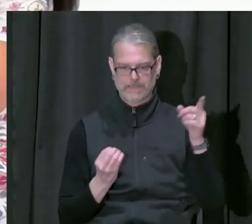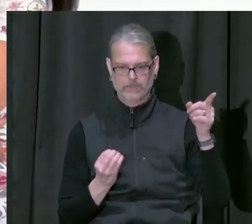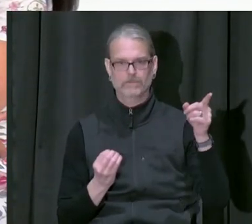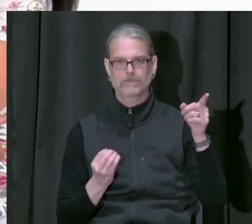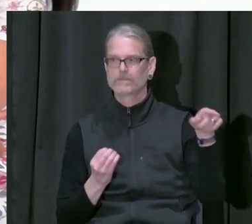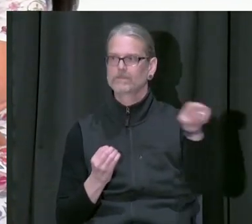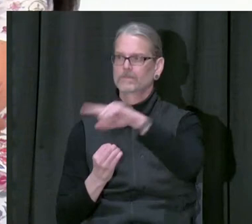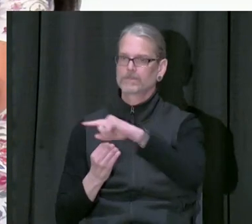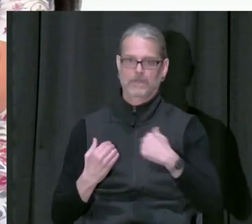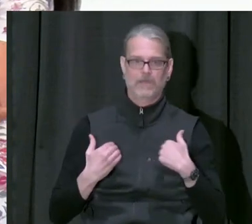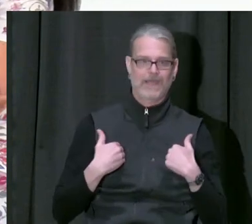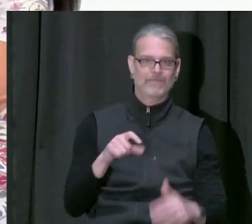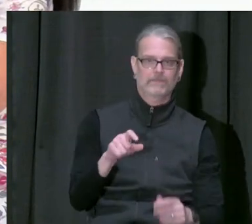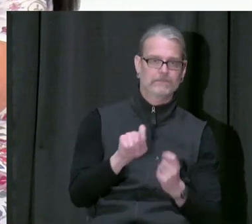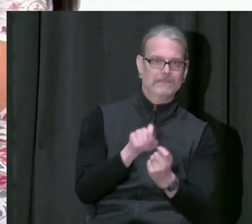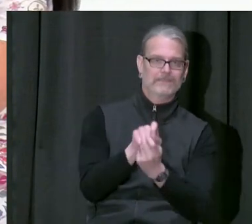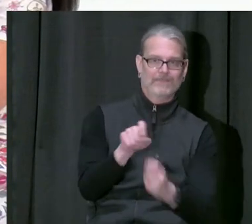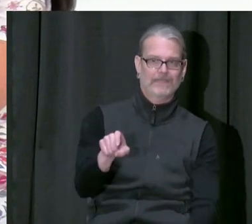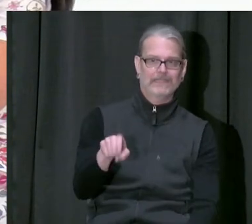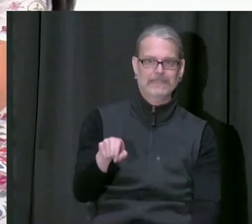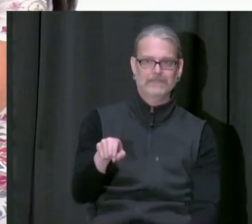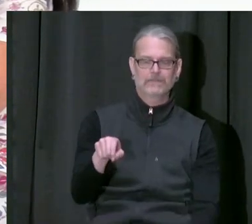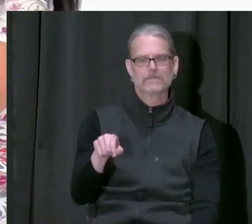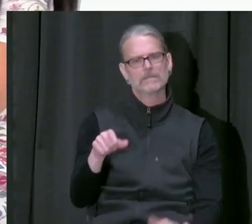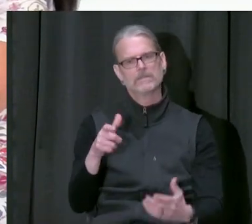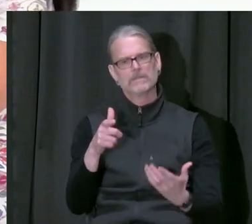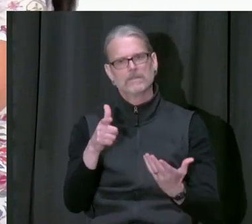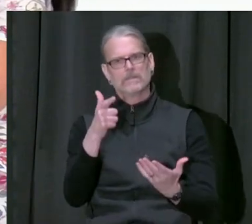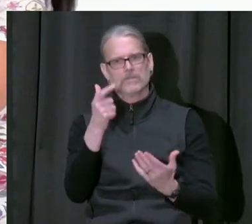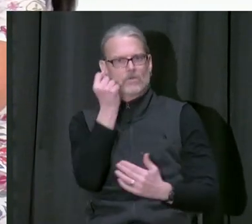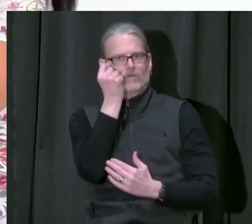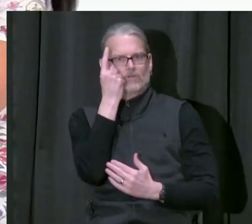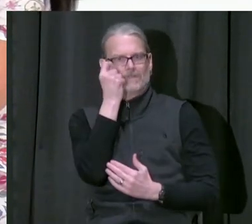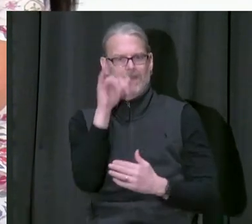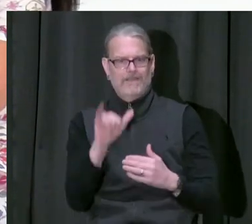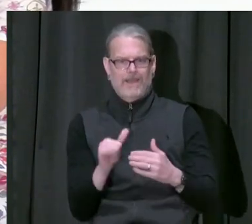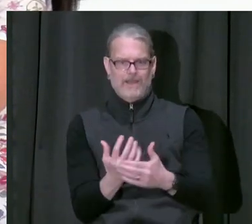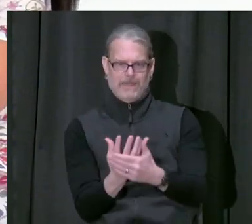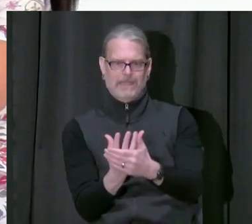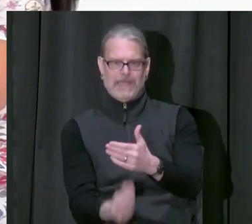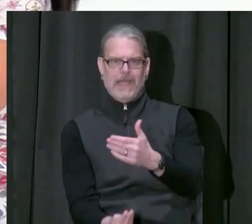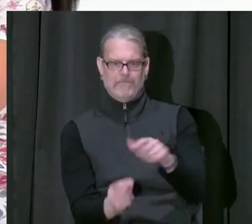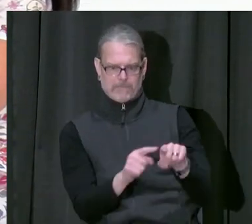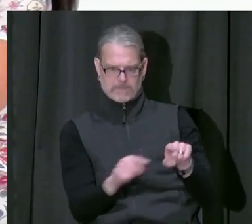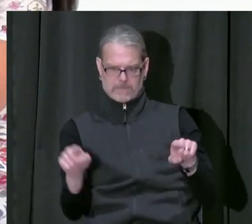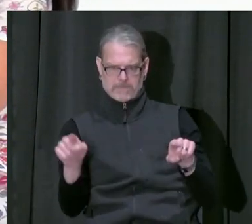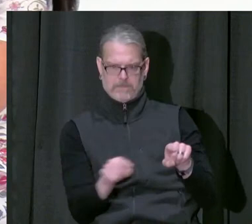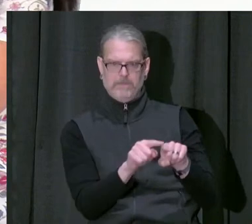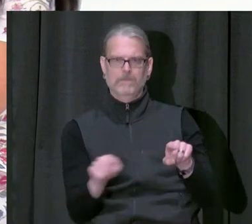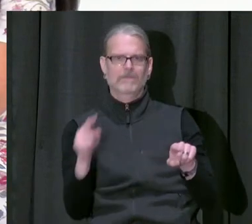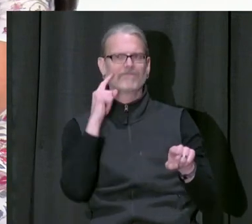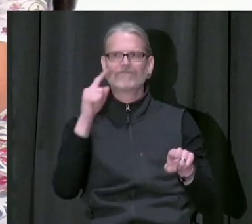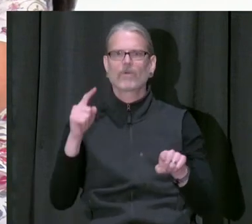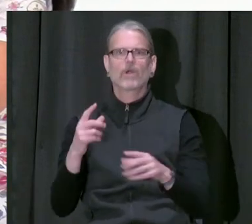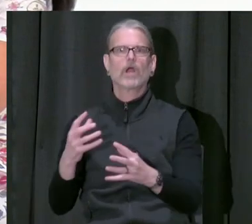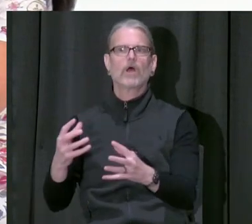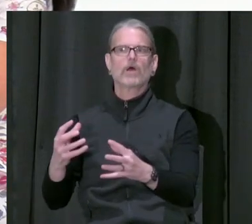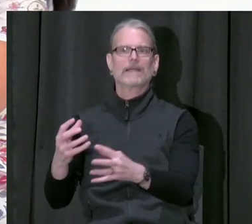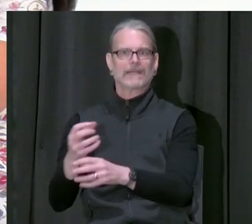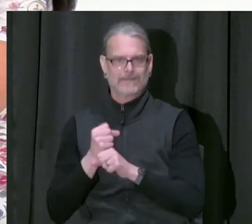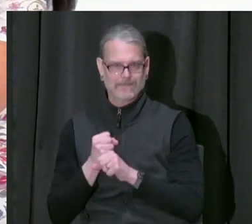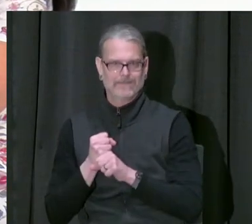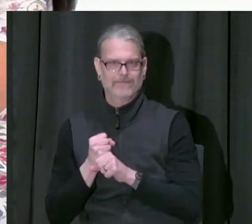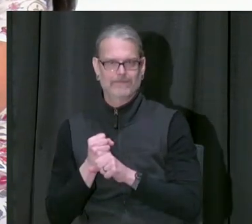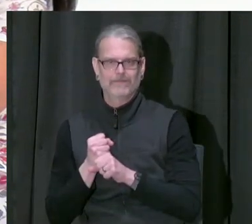needs, you realize the huge gap that exists today in procurement. When people that are procuring the